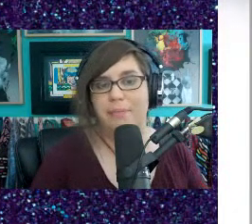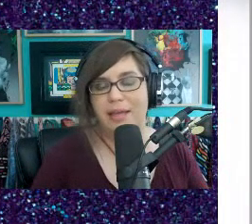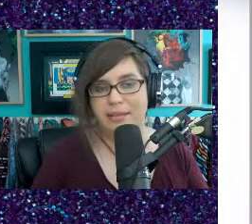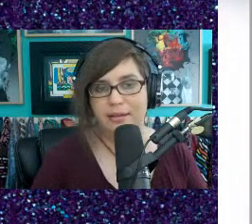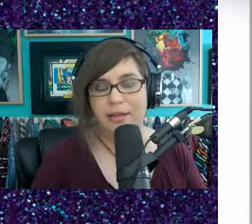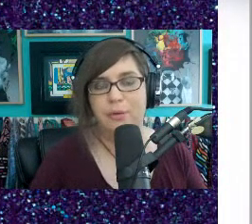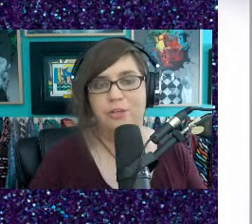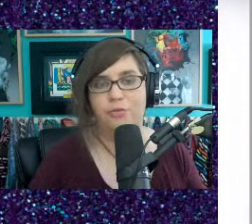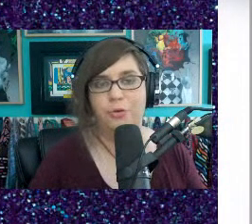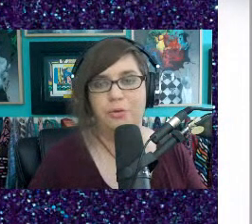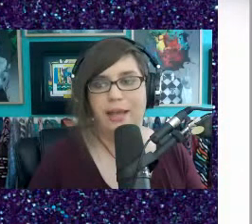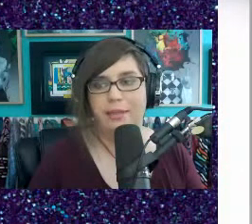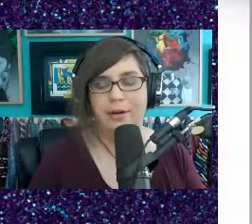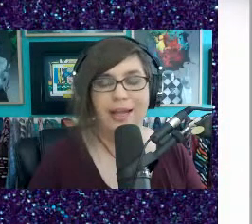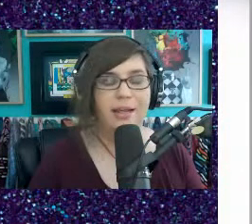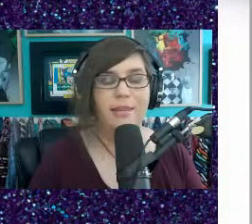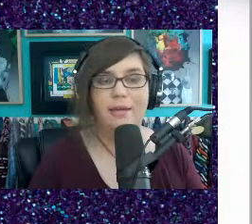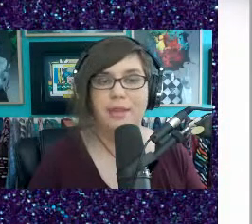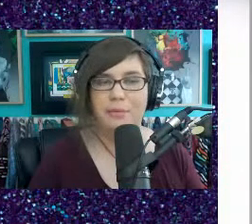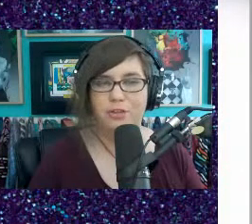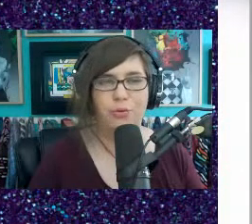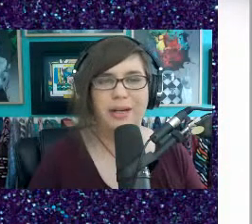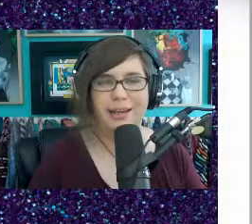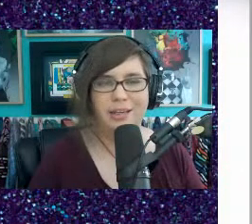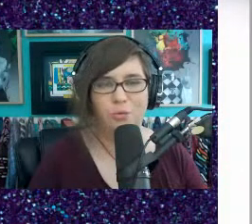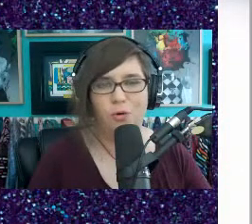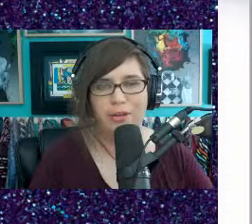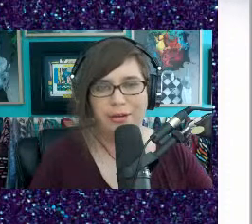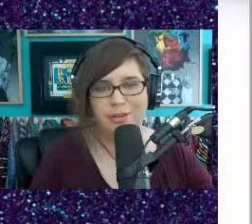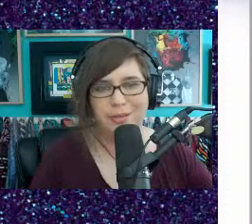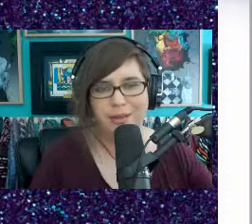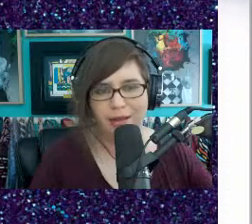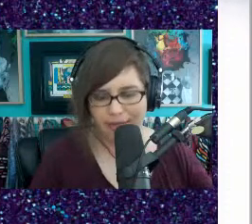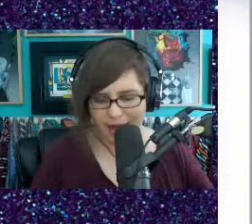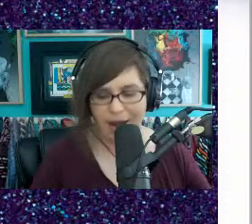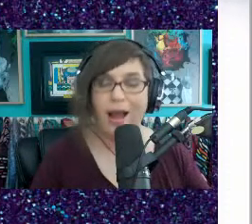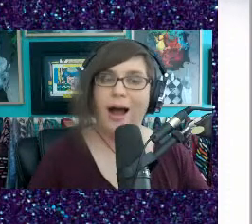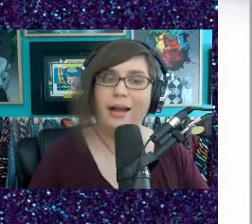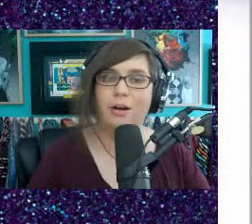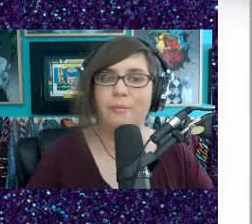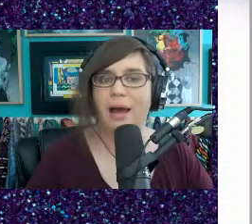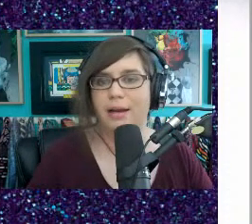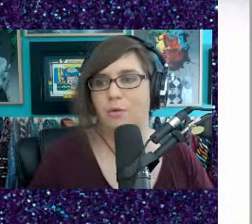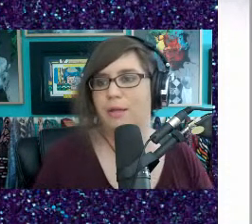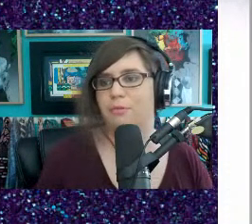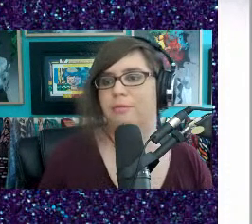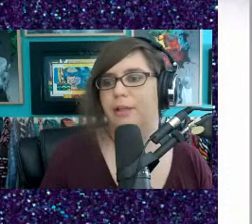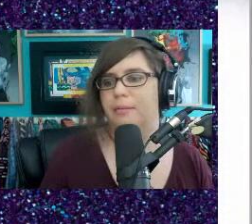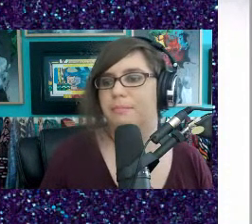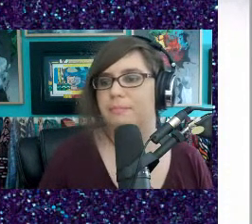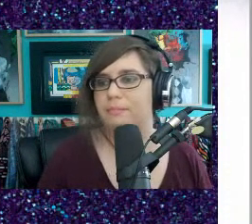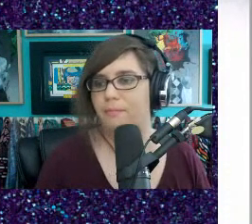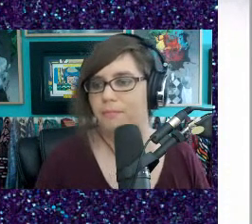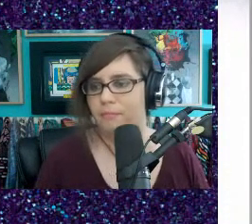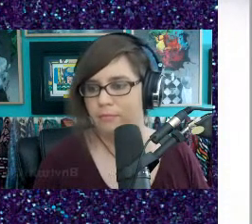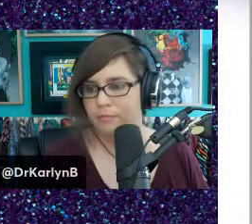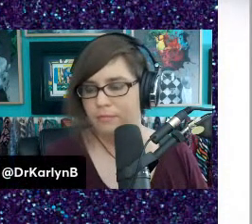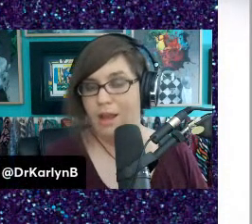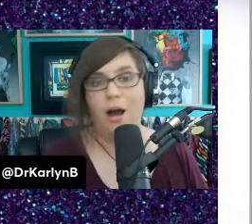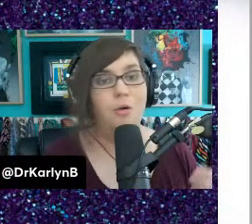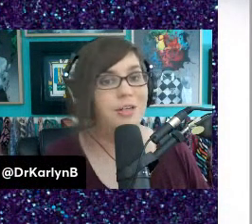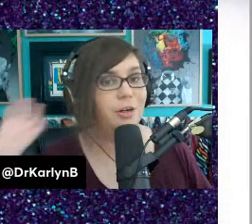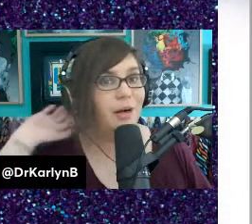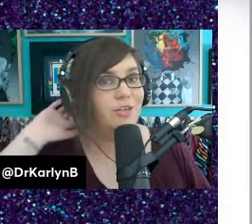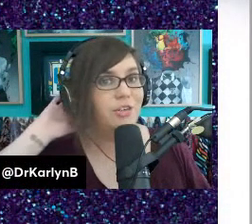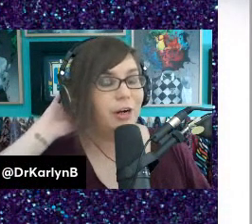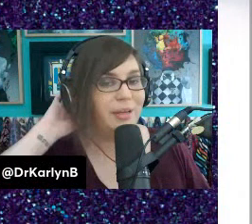they basically withdrew like they withdrew an anti-war letter or something like that? I heard about it quite briefly.